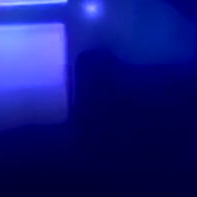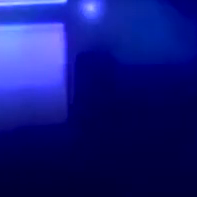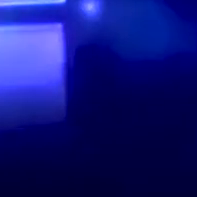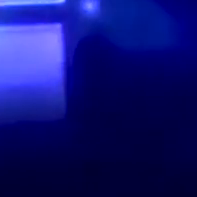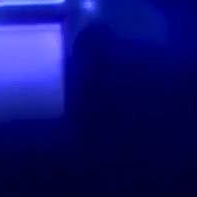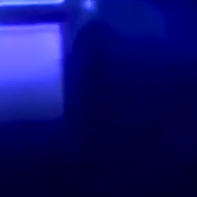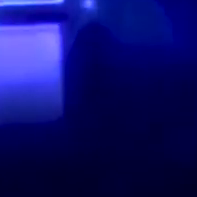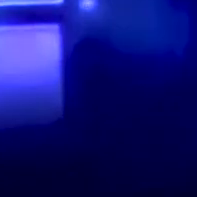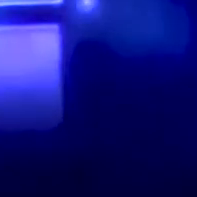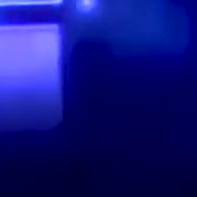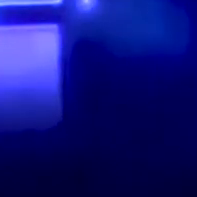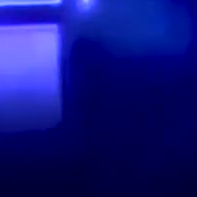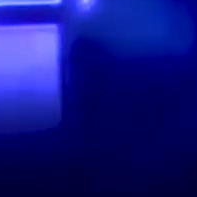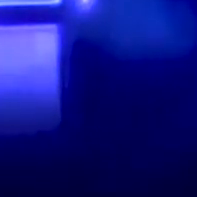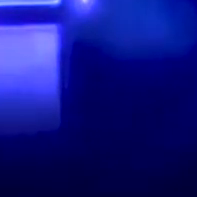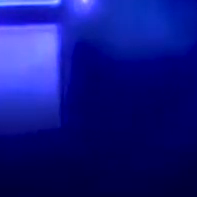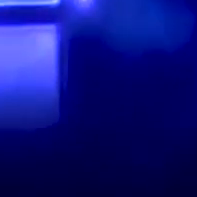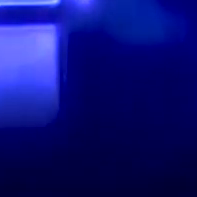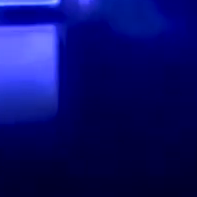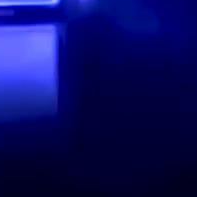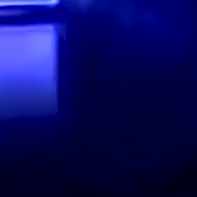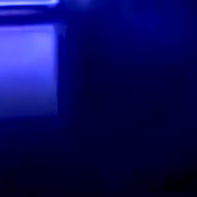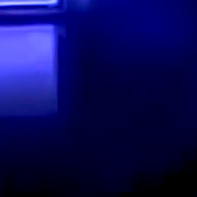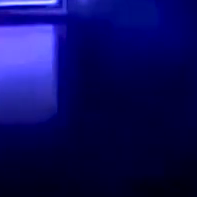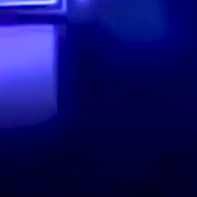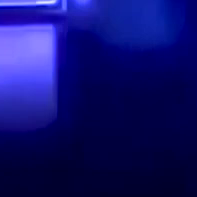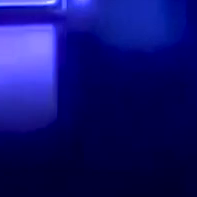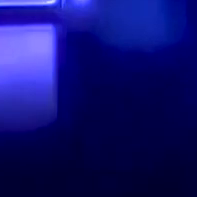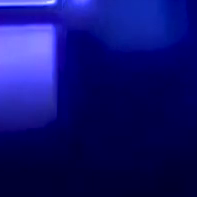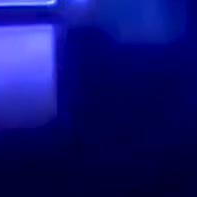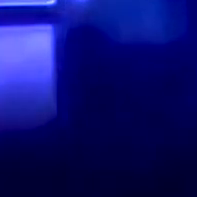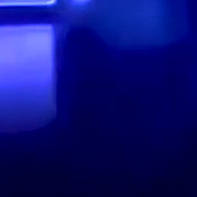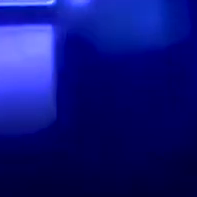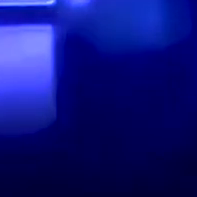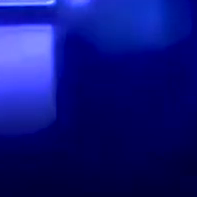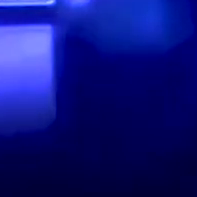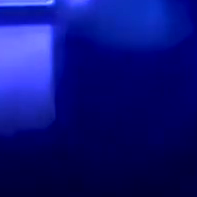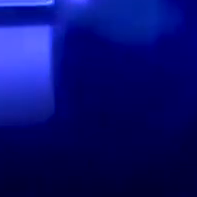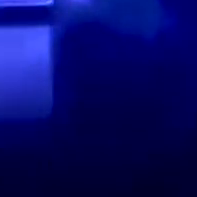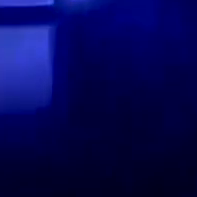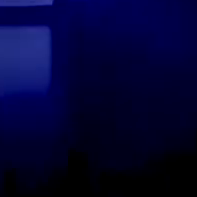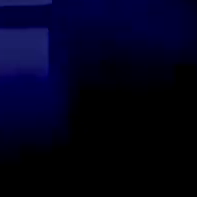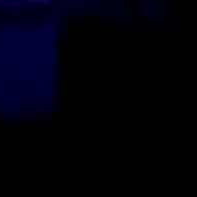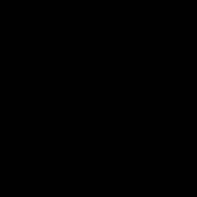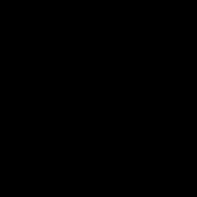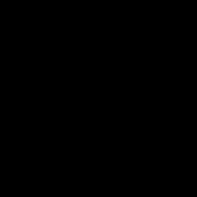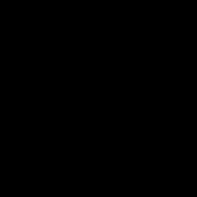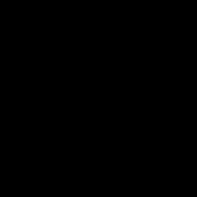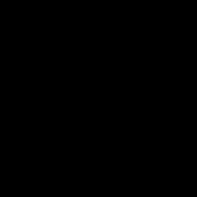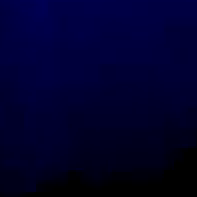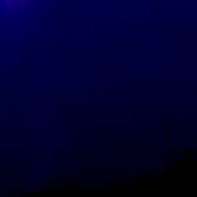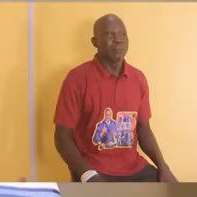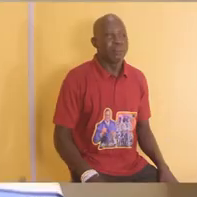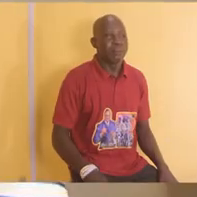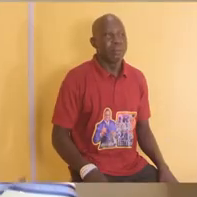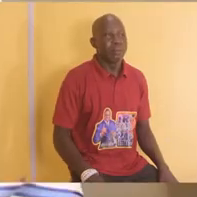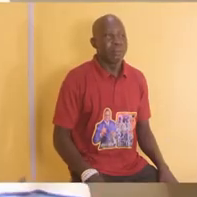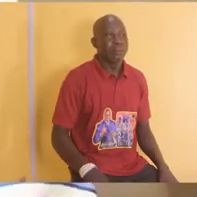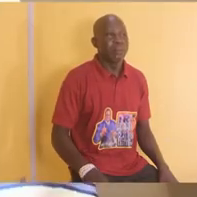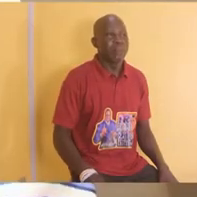fun gbogbo eda to wo mi to de ngbo mi lowo lowo loruko Jesu olorun odubuku o ya ko ku ko fun amen